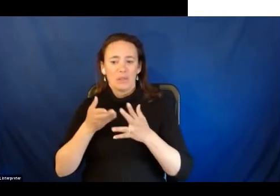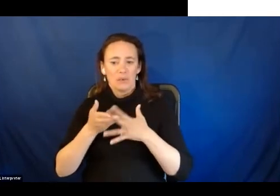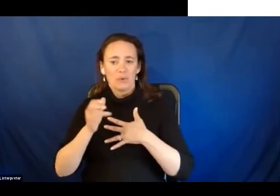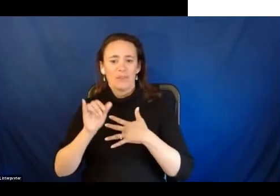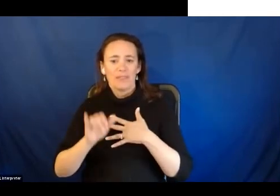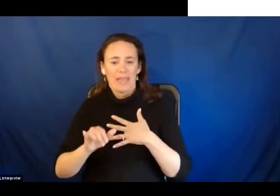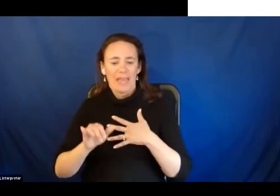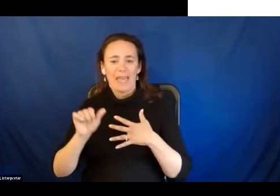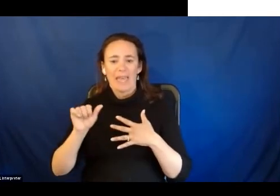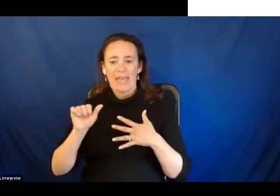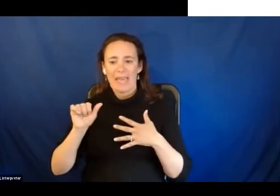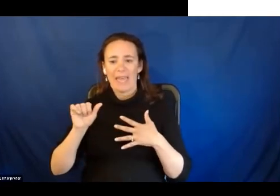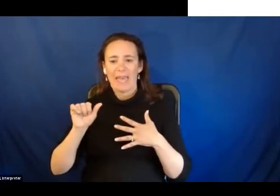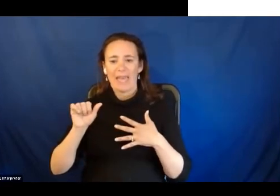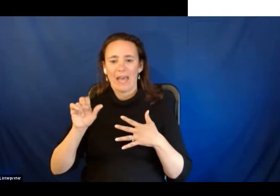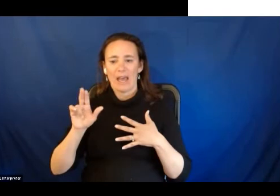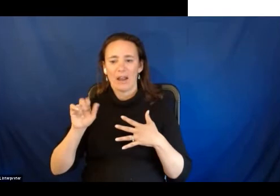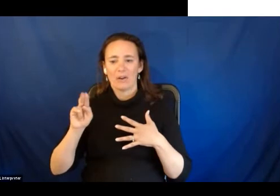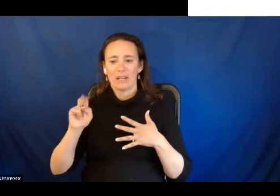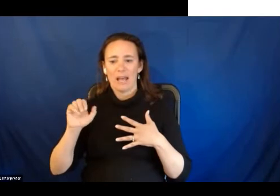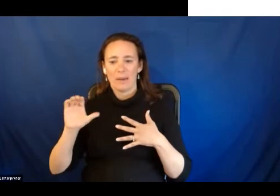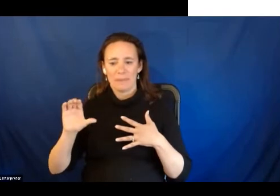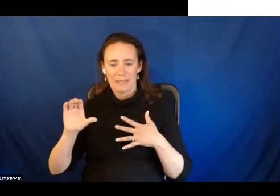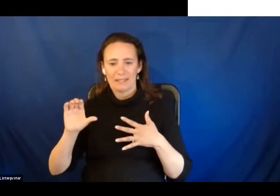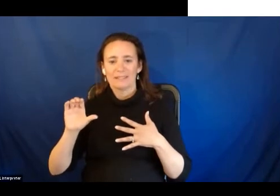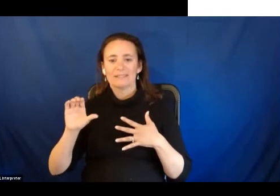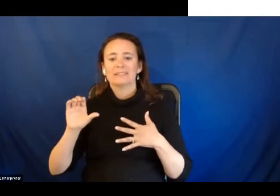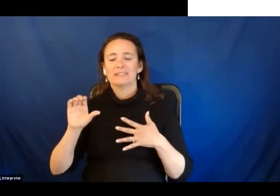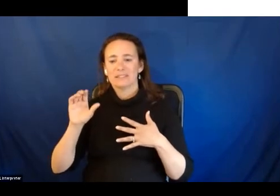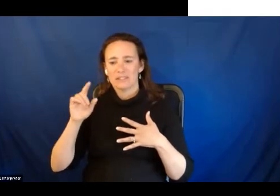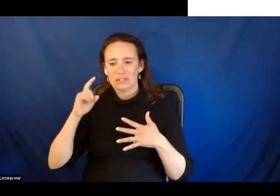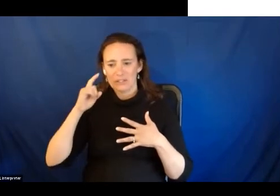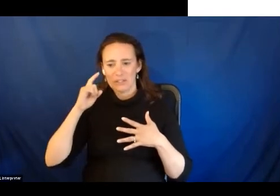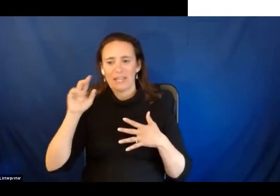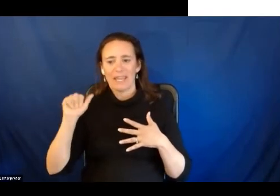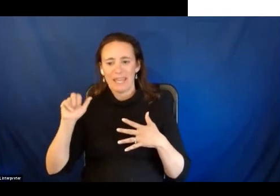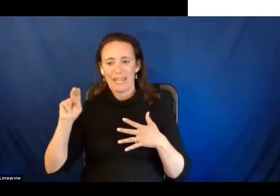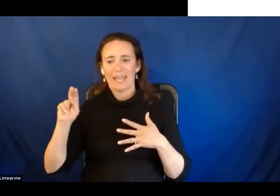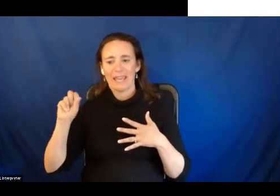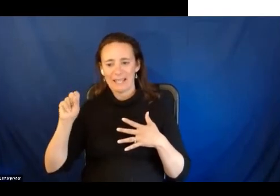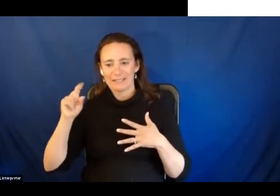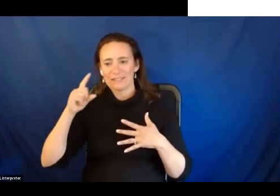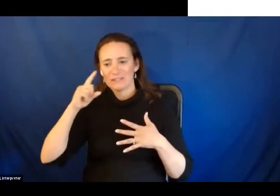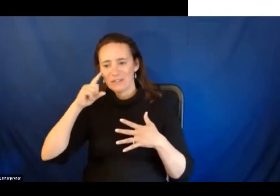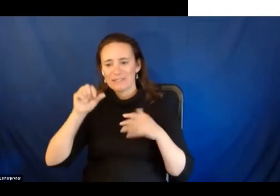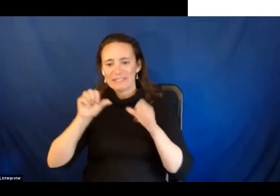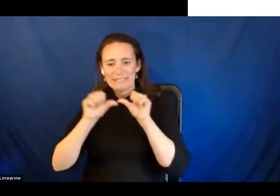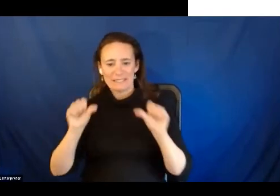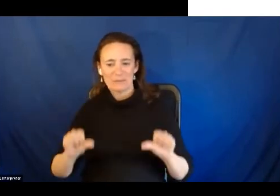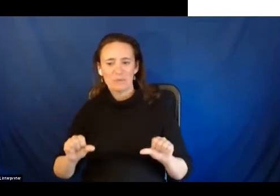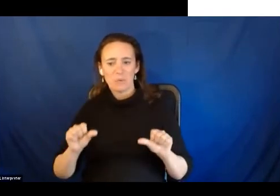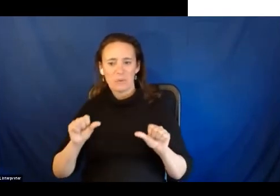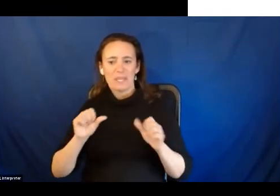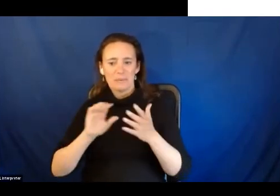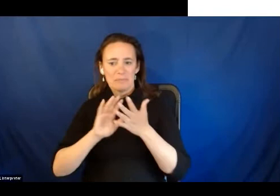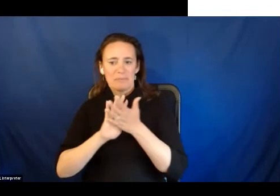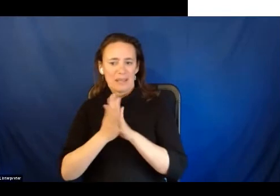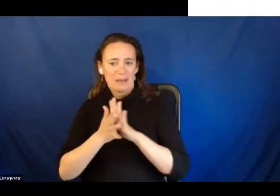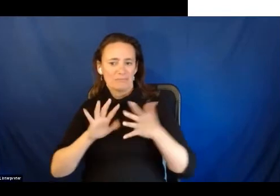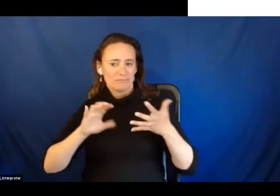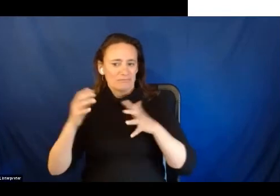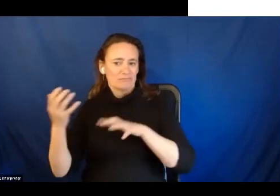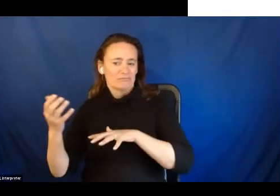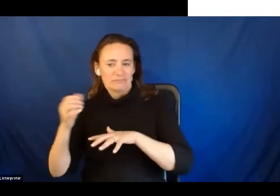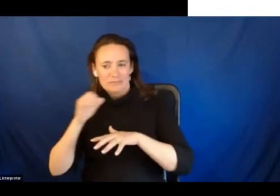nervous system, and it's a great way to reset the A and S when we become dysregulated. Breathing in